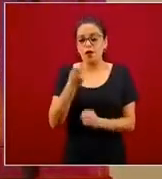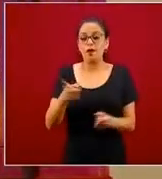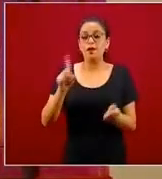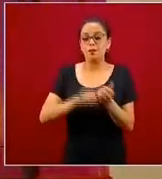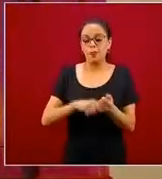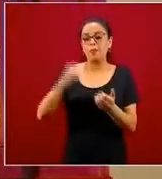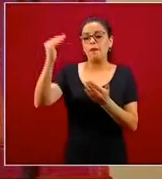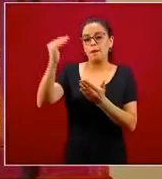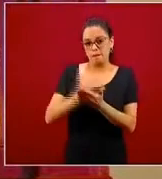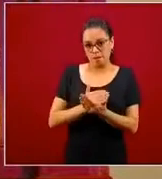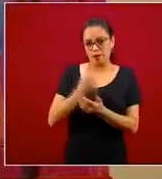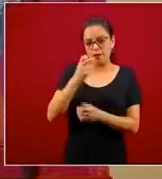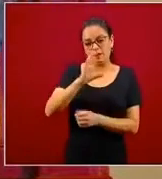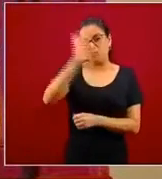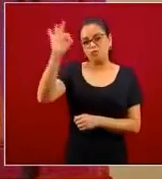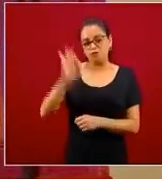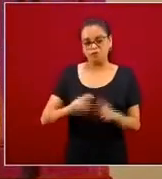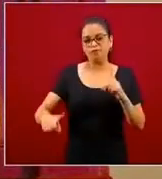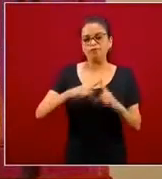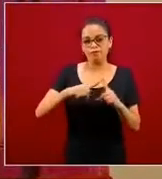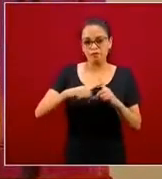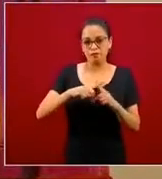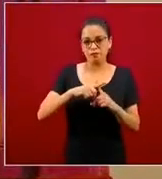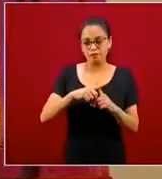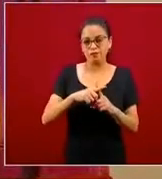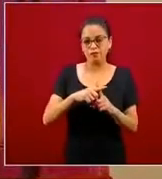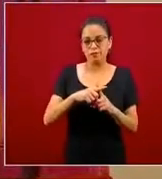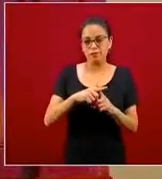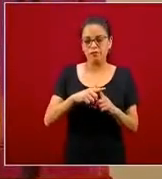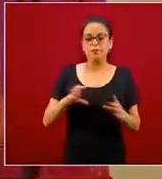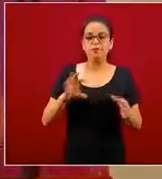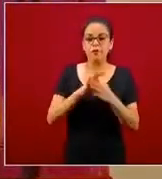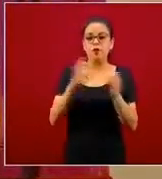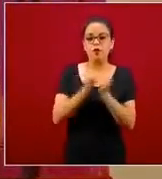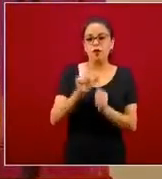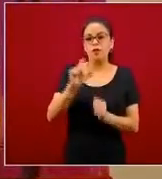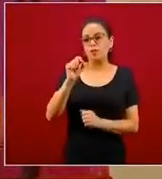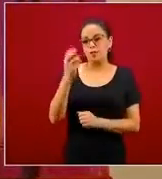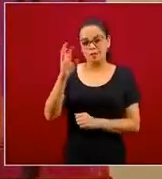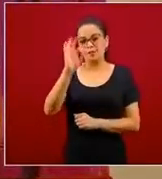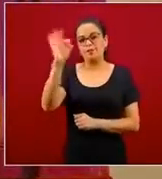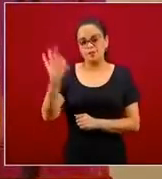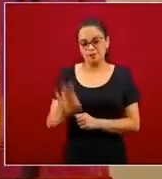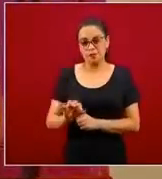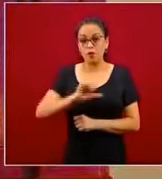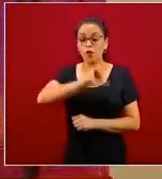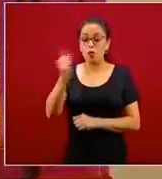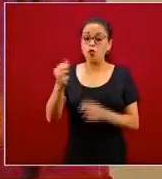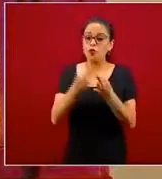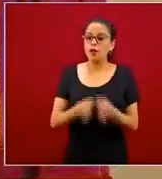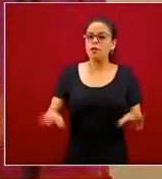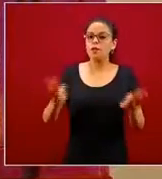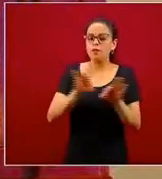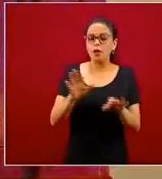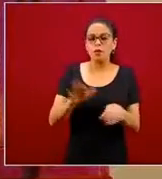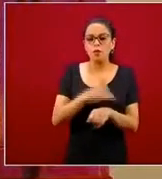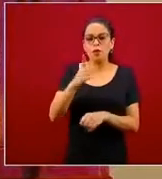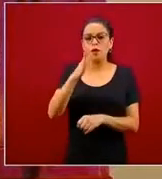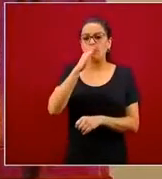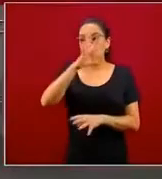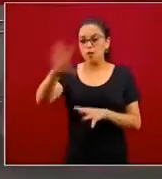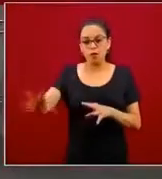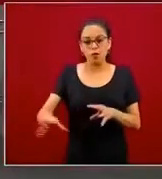could explain why the percentage of positivity would be less than the 23%.